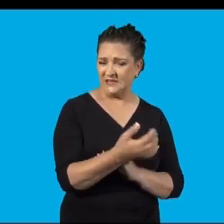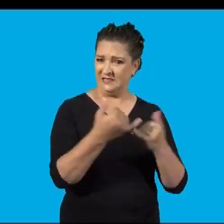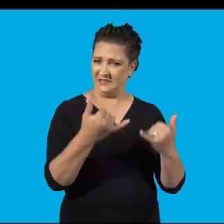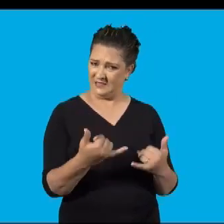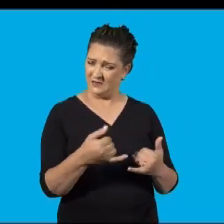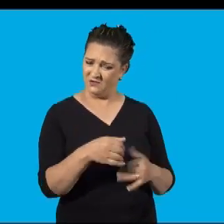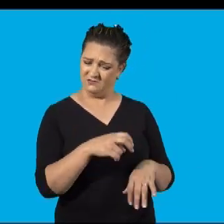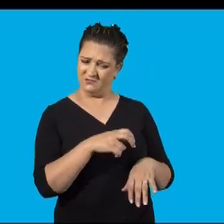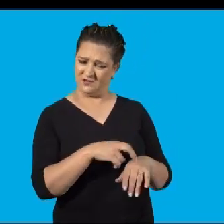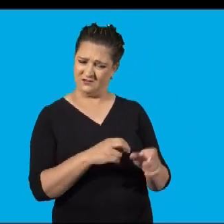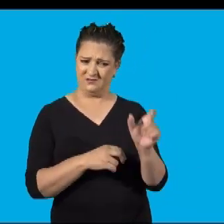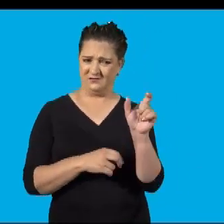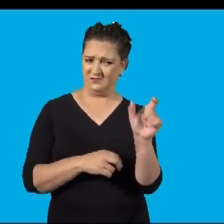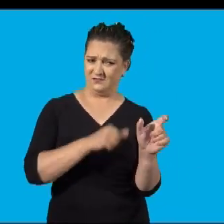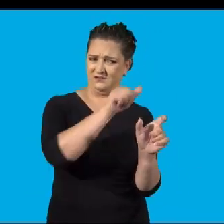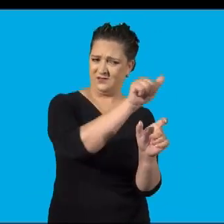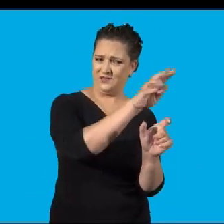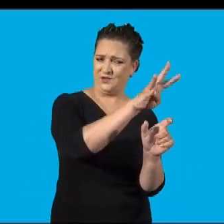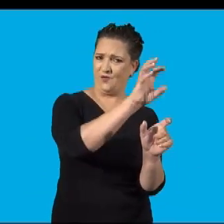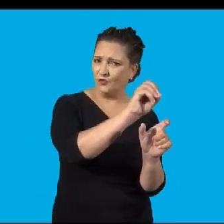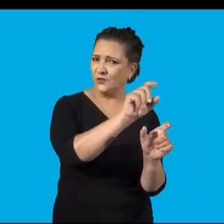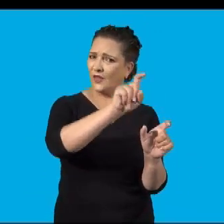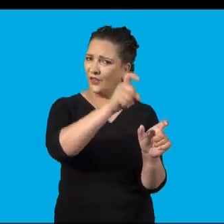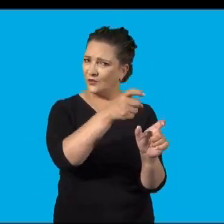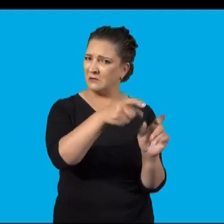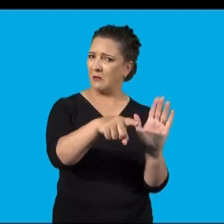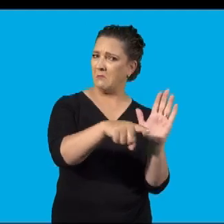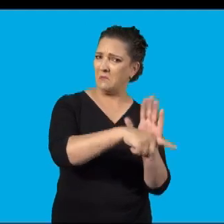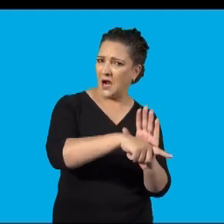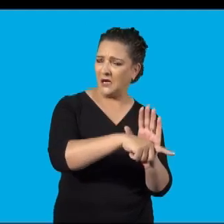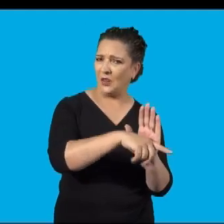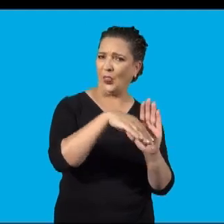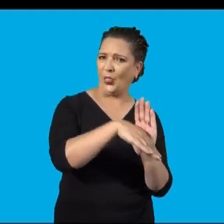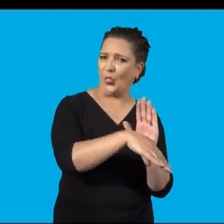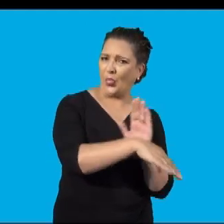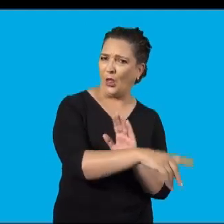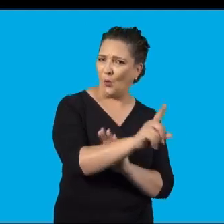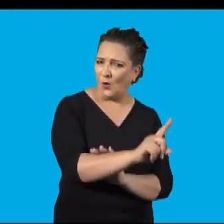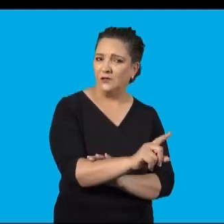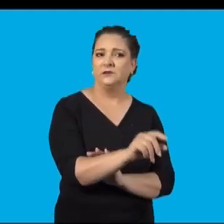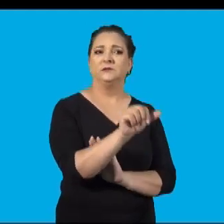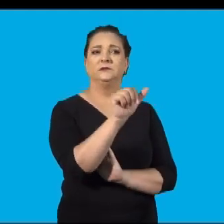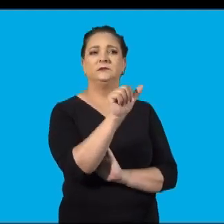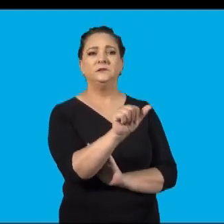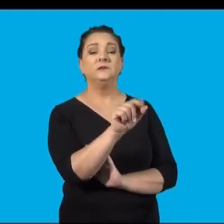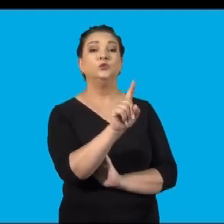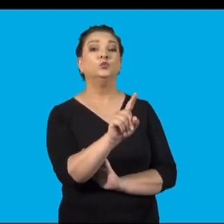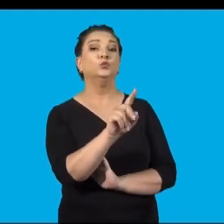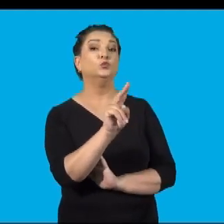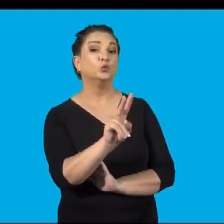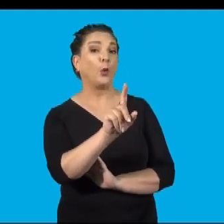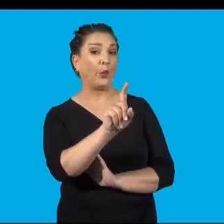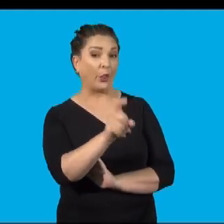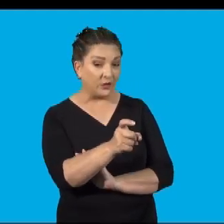the 640,000 and then say minus accumulated depreciation, which